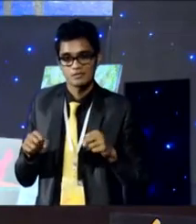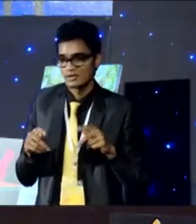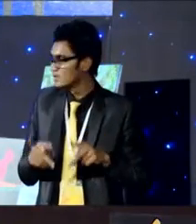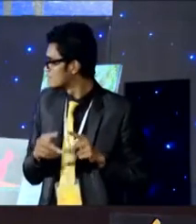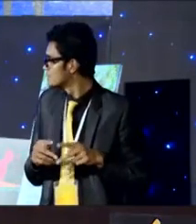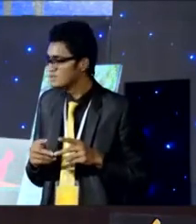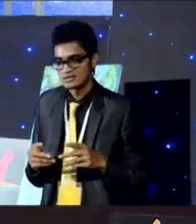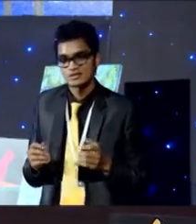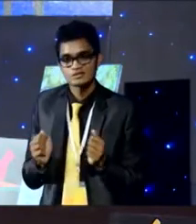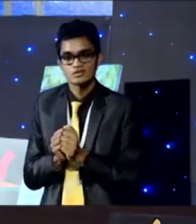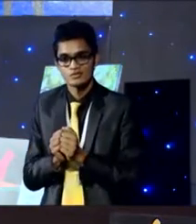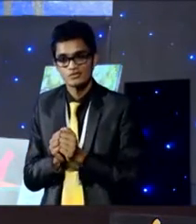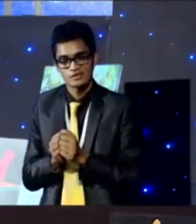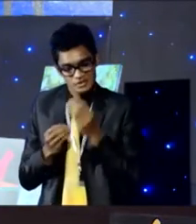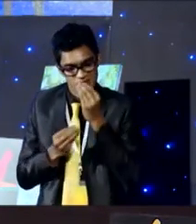you, sir.